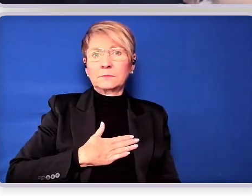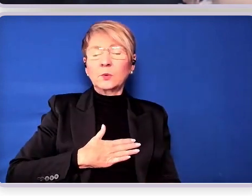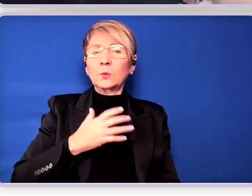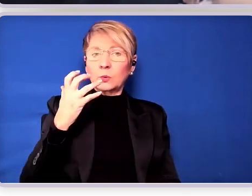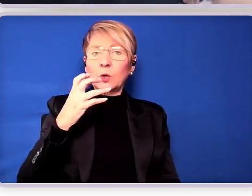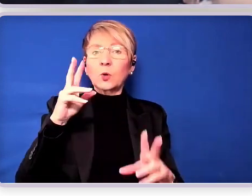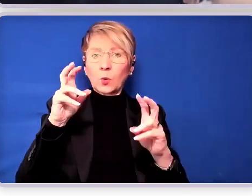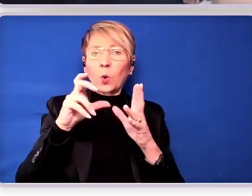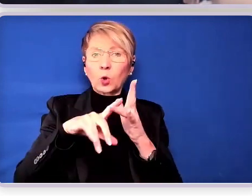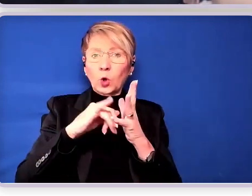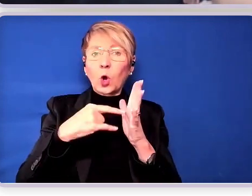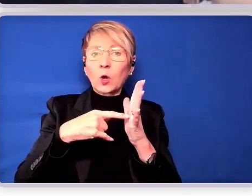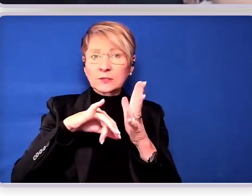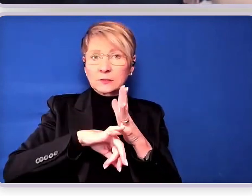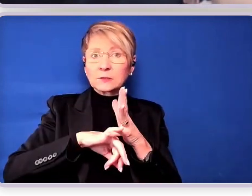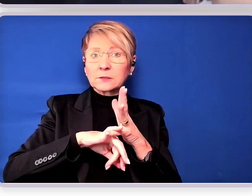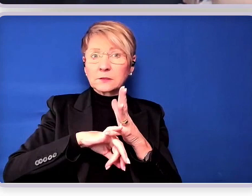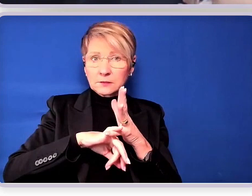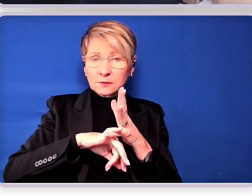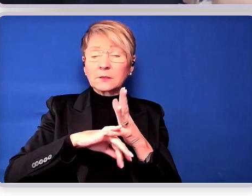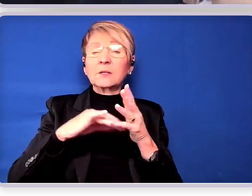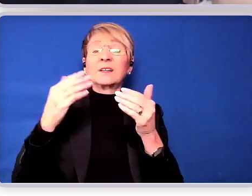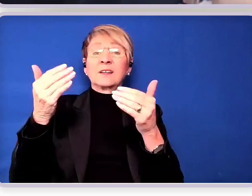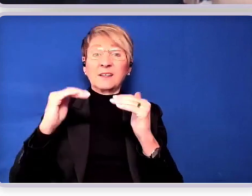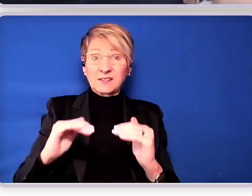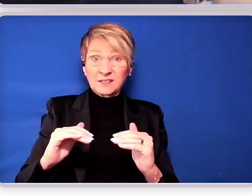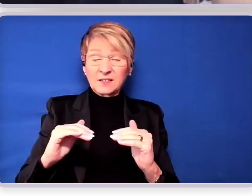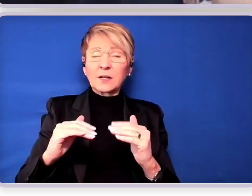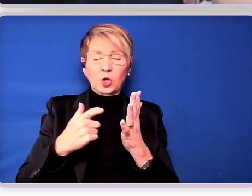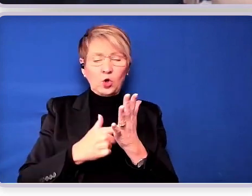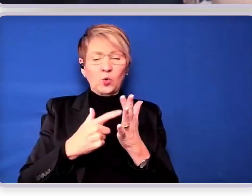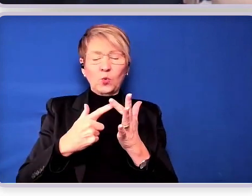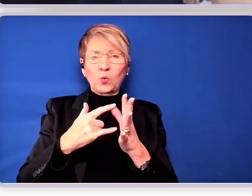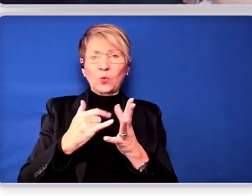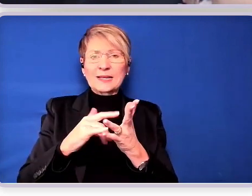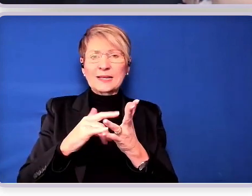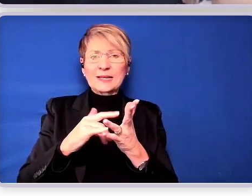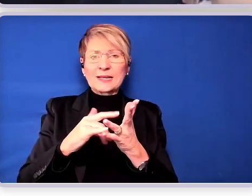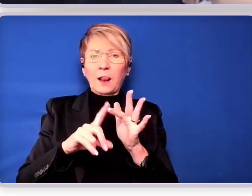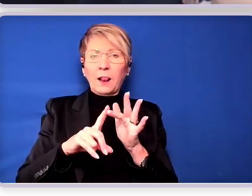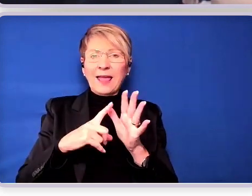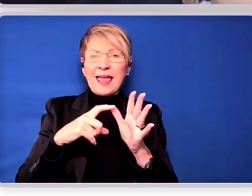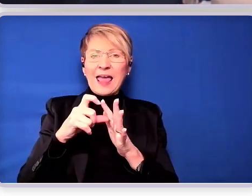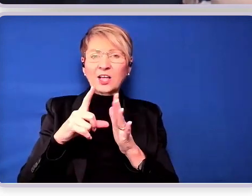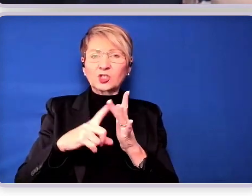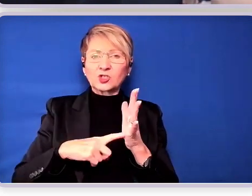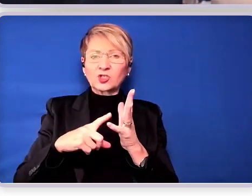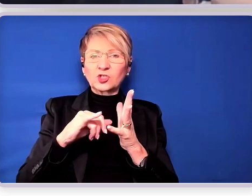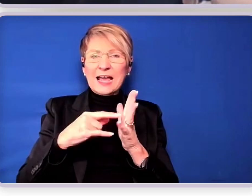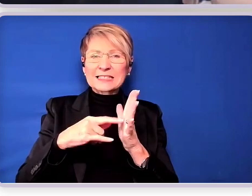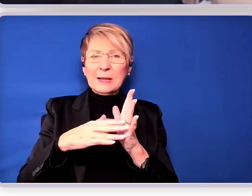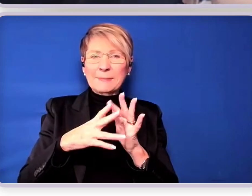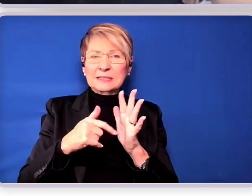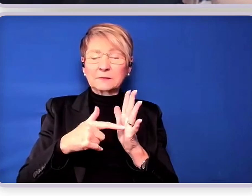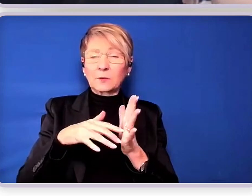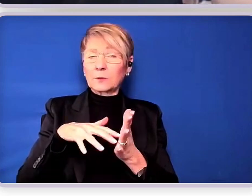law, because the law has been drafted so badly, and this has been, there's been a